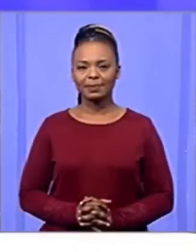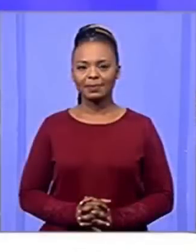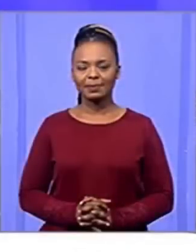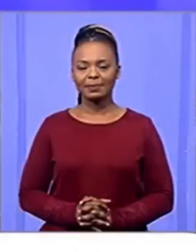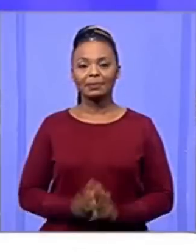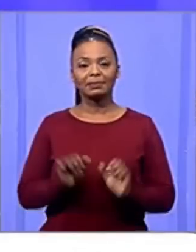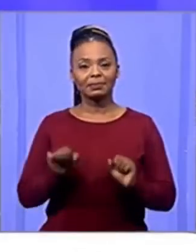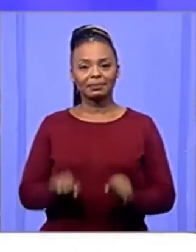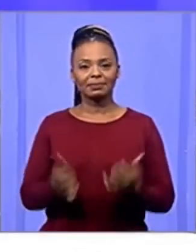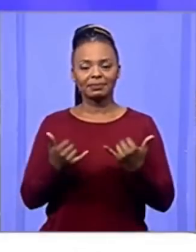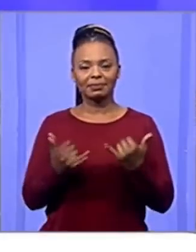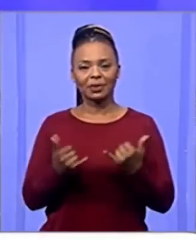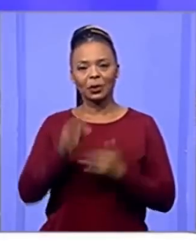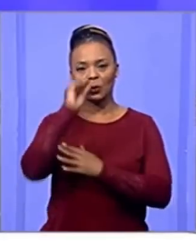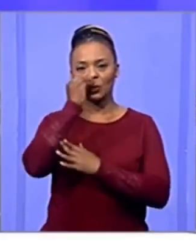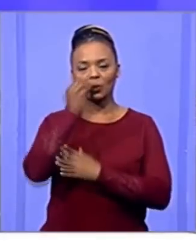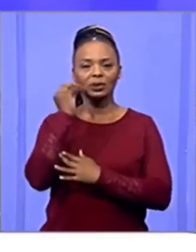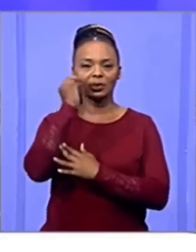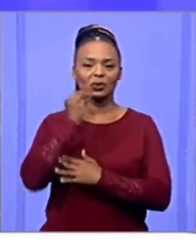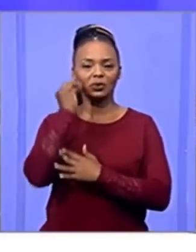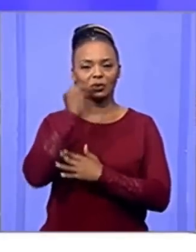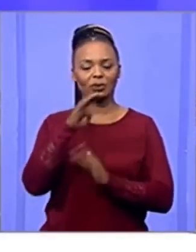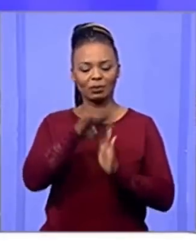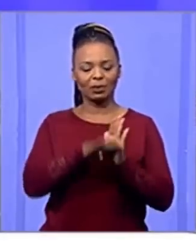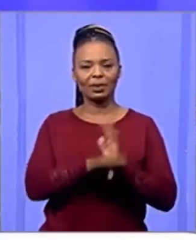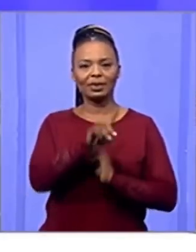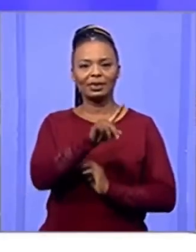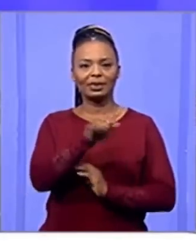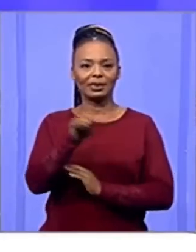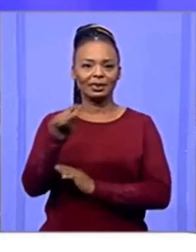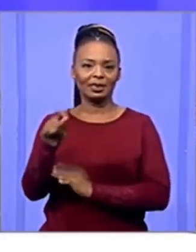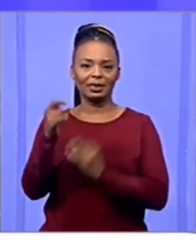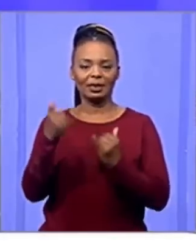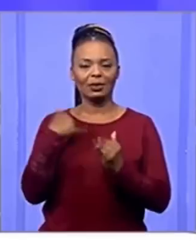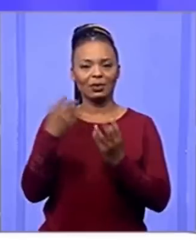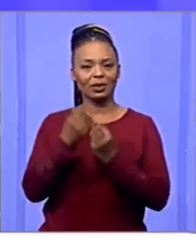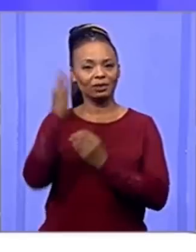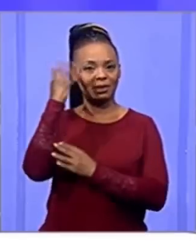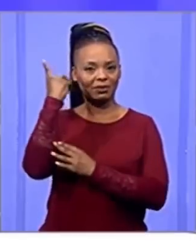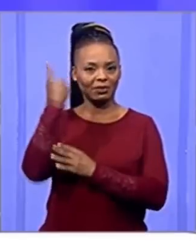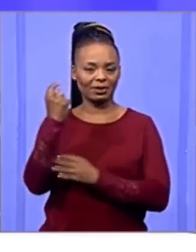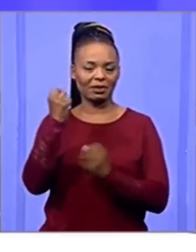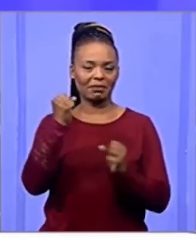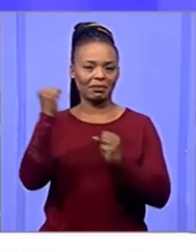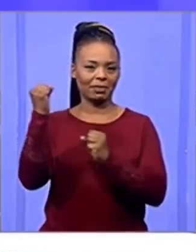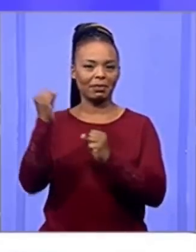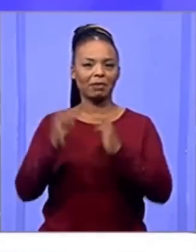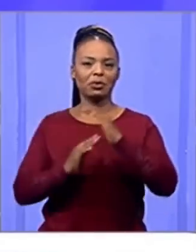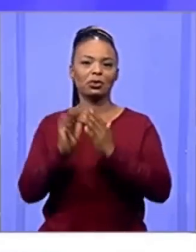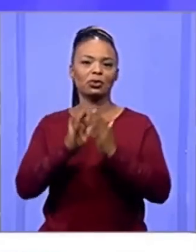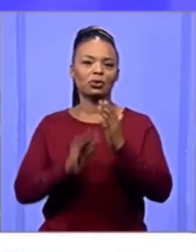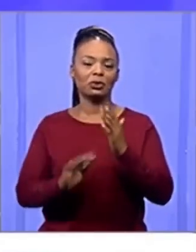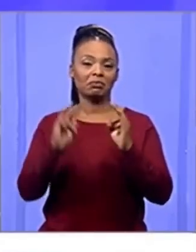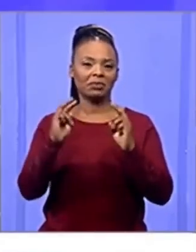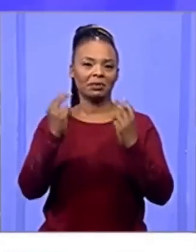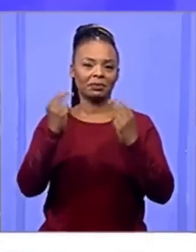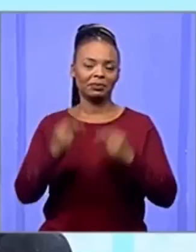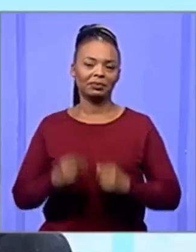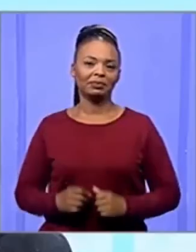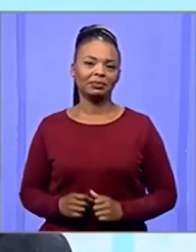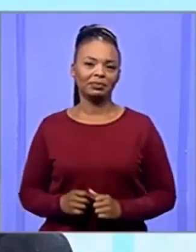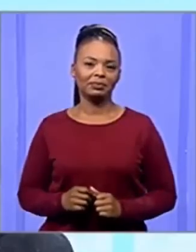Dumela mohi e boetse ke nako ya ditaba tsa Sesotho re tele kanaleng ya DDT ke mo le Triforce Ntsolengwe di hloza ditaba di a latela.